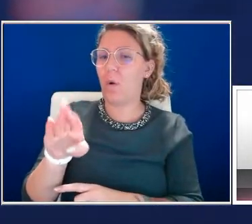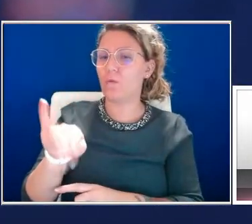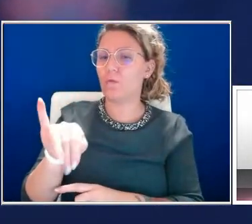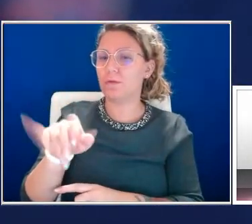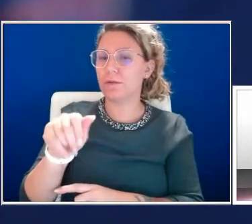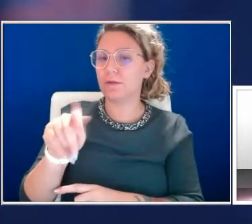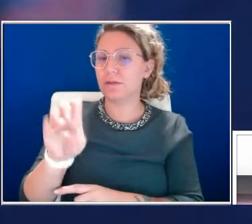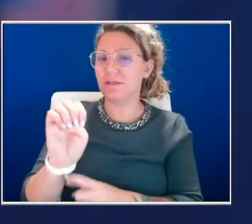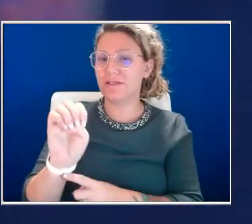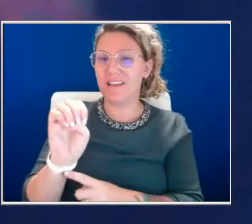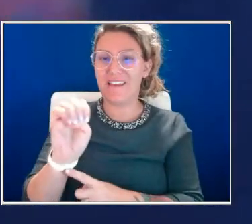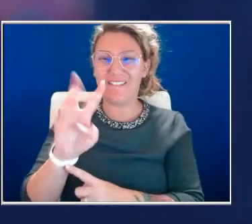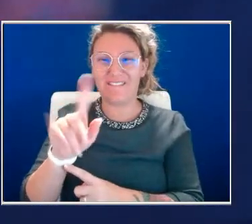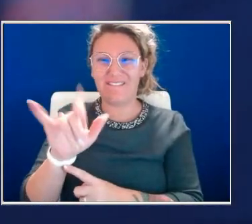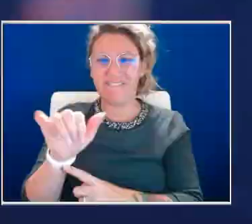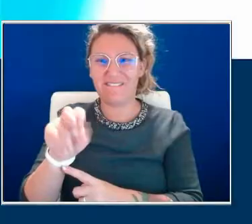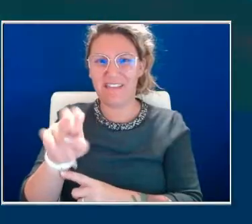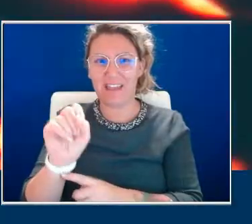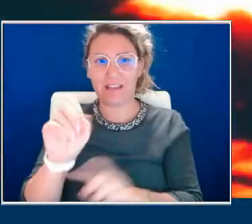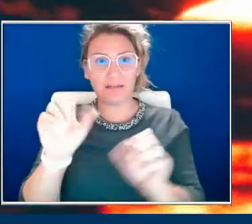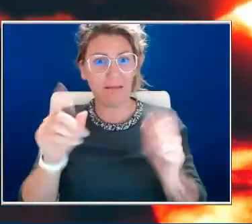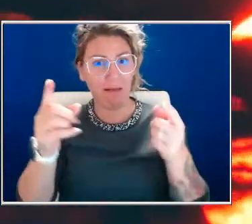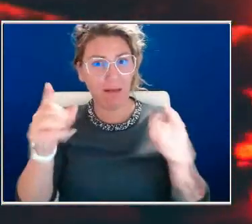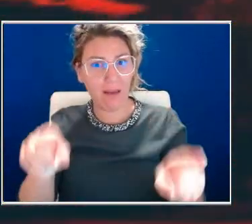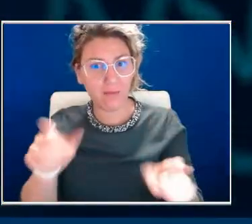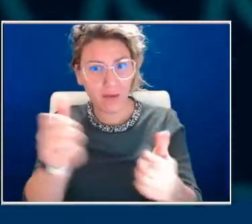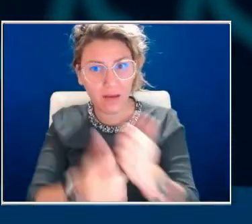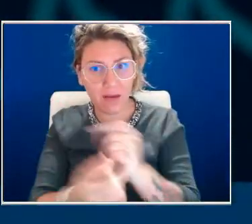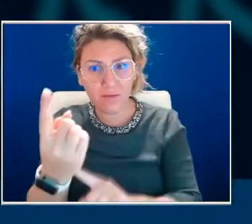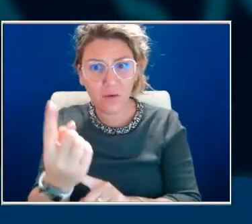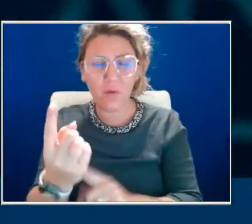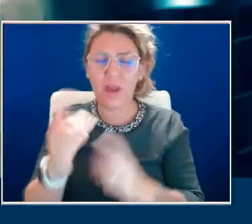at risk and when to seek treatment.